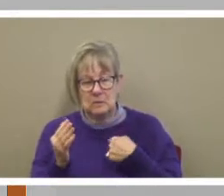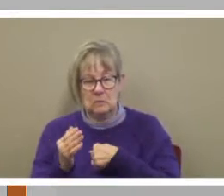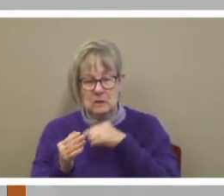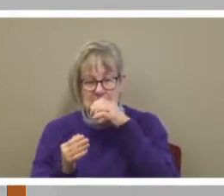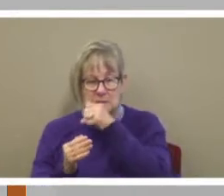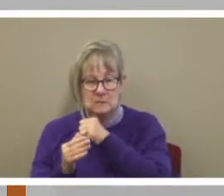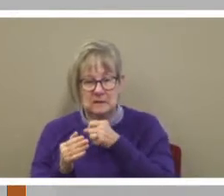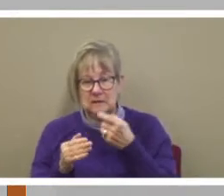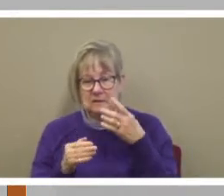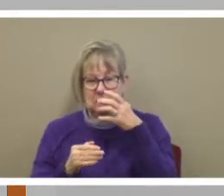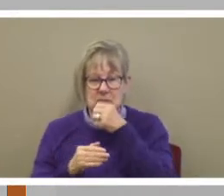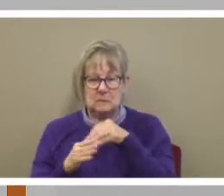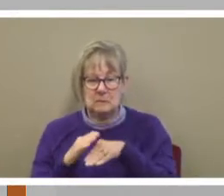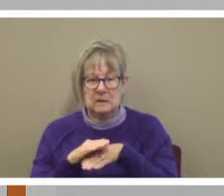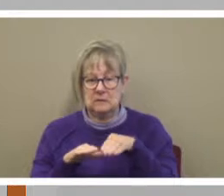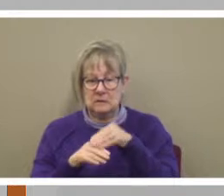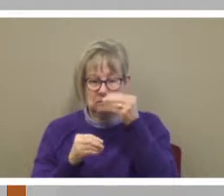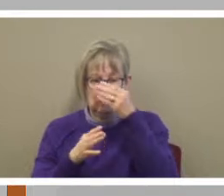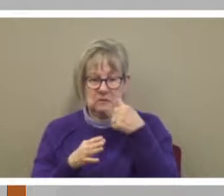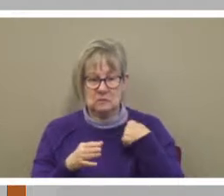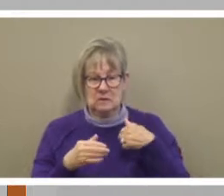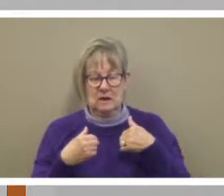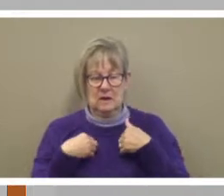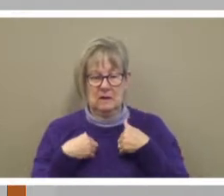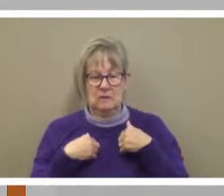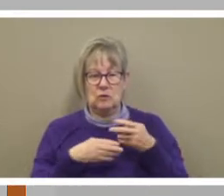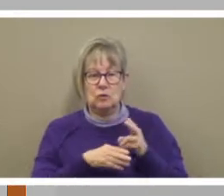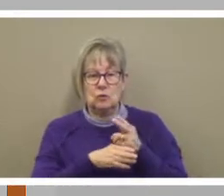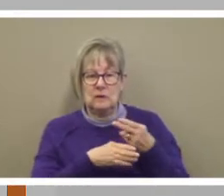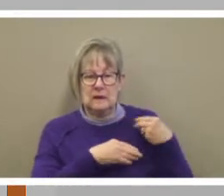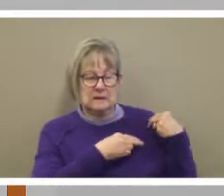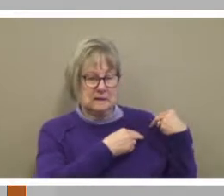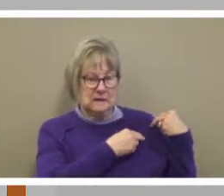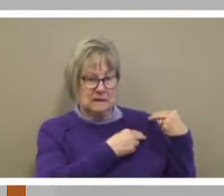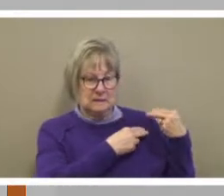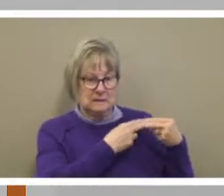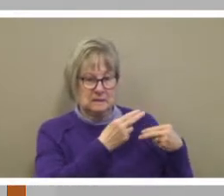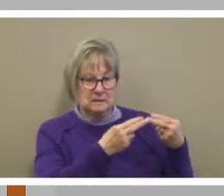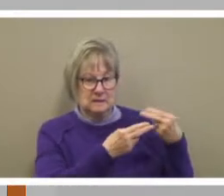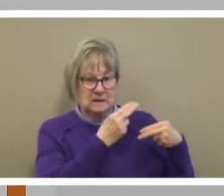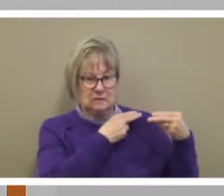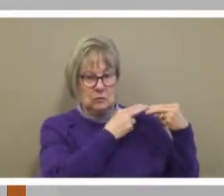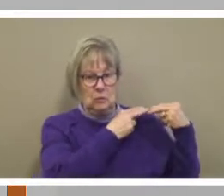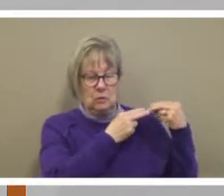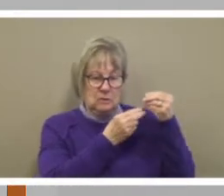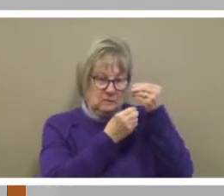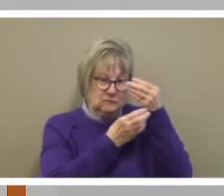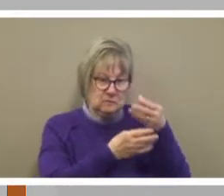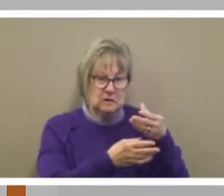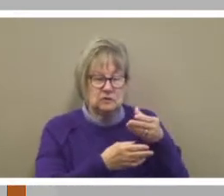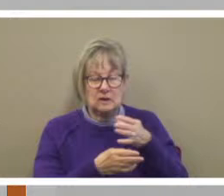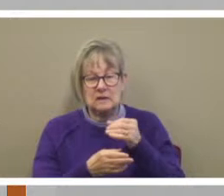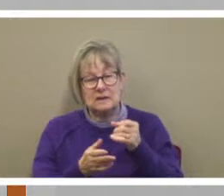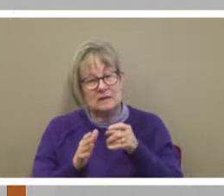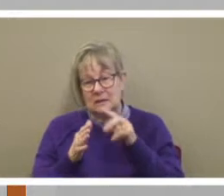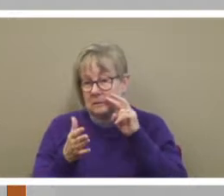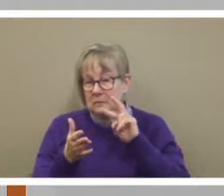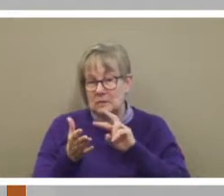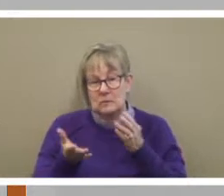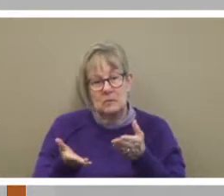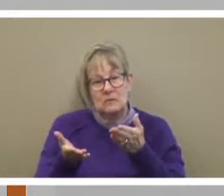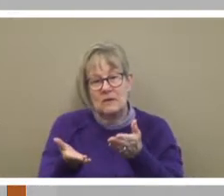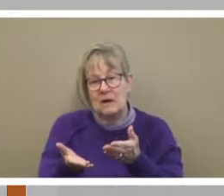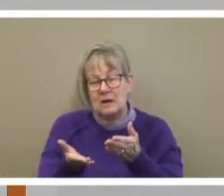based on the information that we have, again, utilizing historical data, and these will change. Again, these are modeling purposes only. This is just to provide the